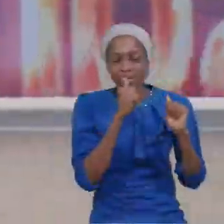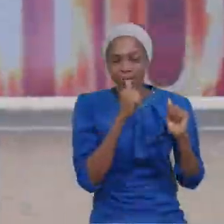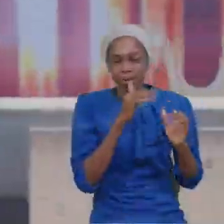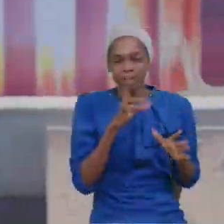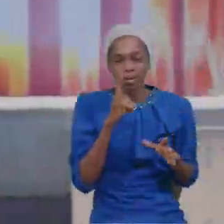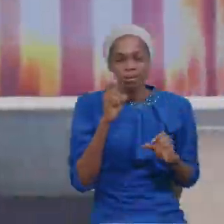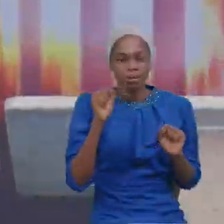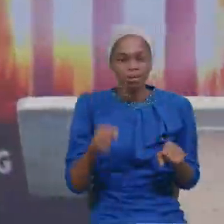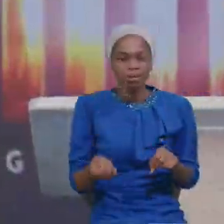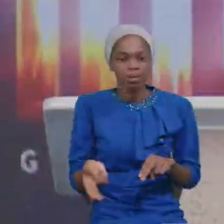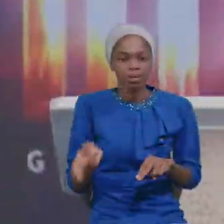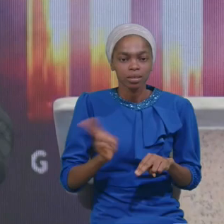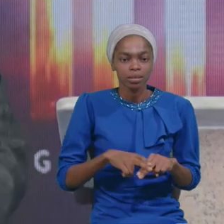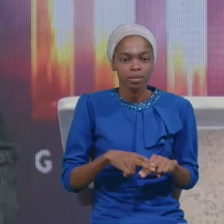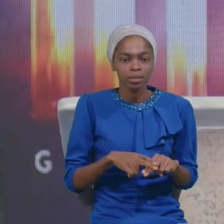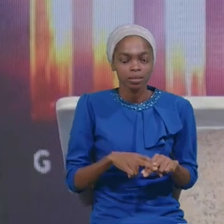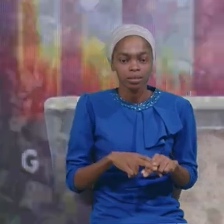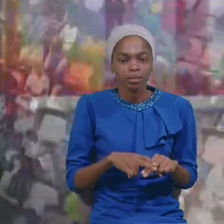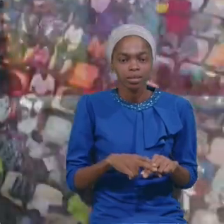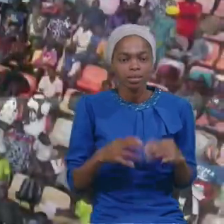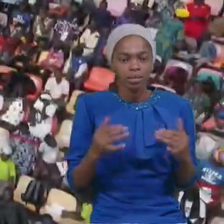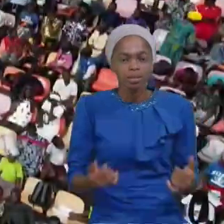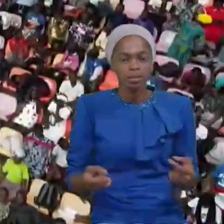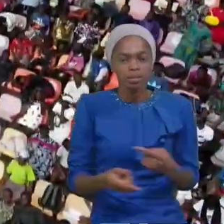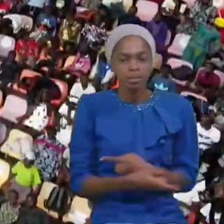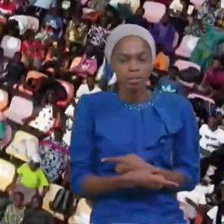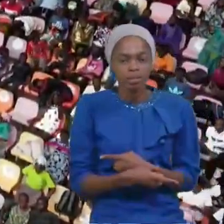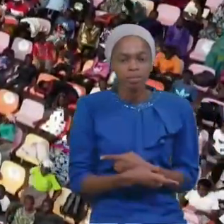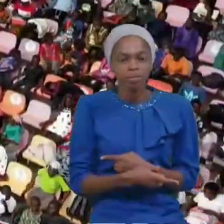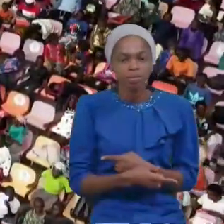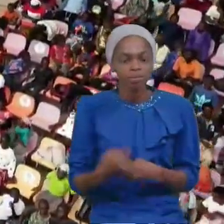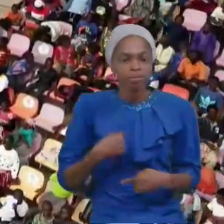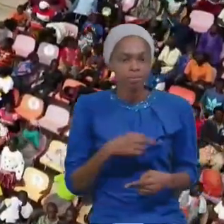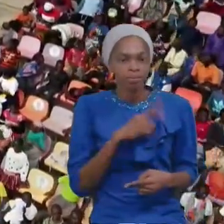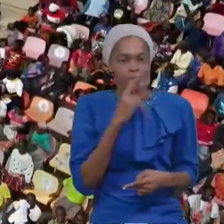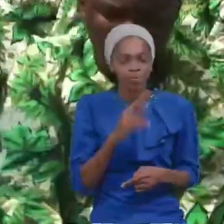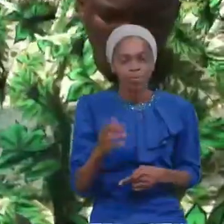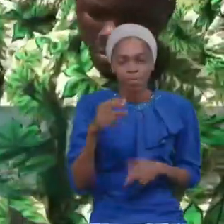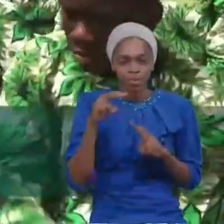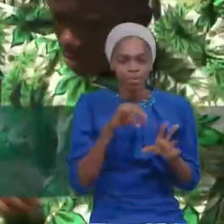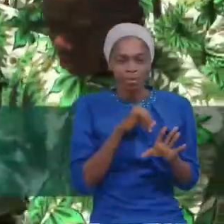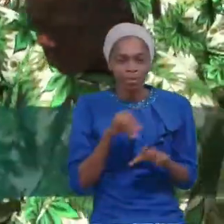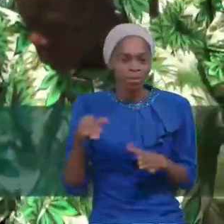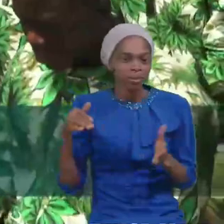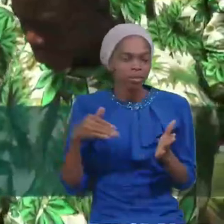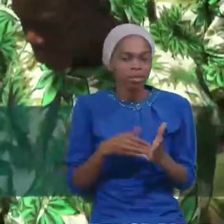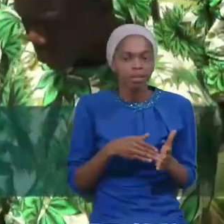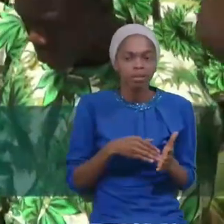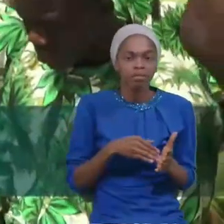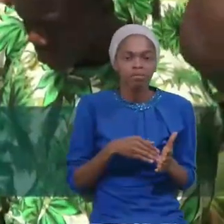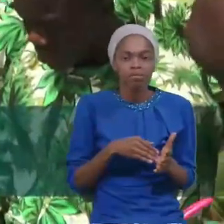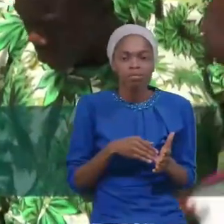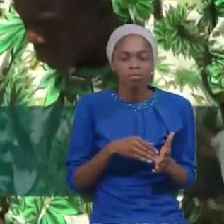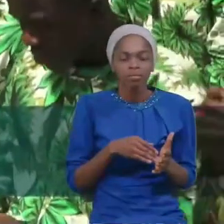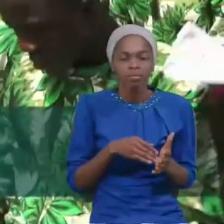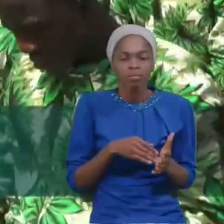goodness, heightening imparted joy. The joy of achievement. The